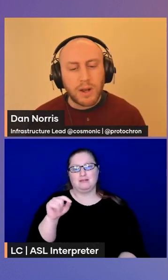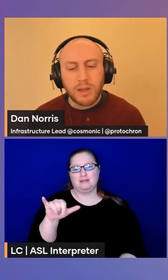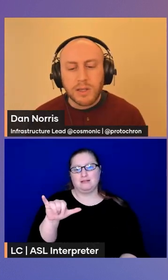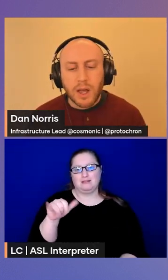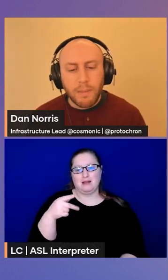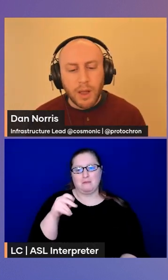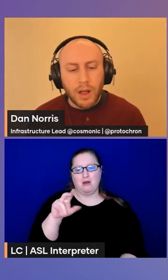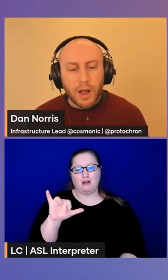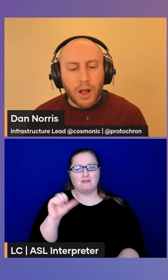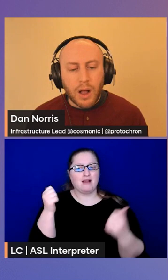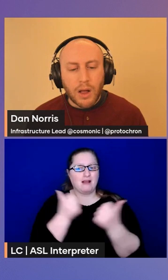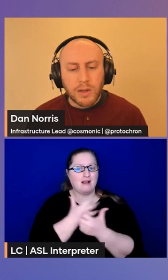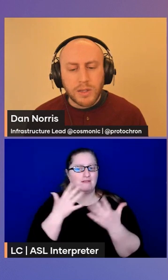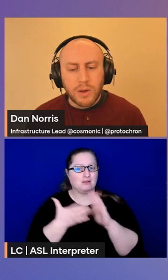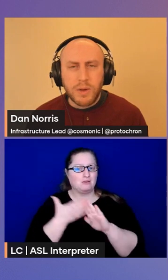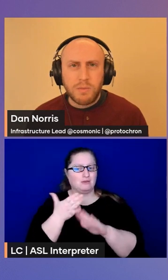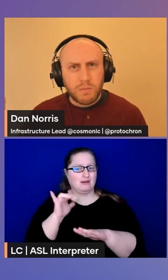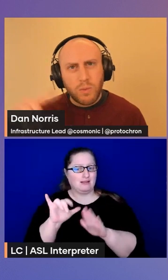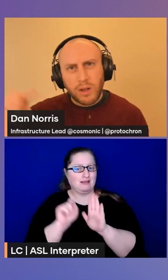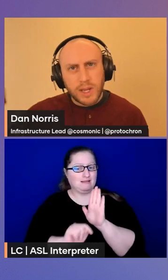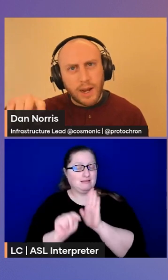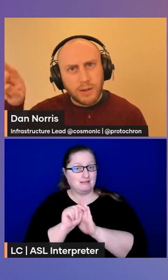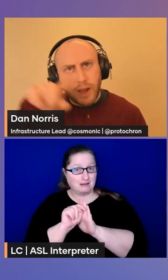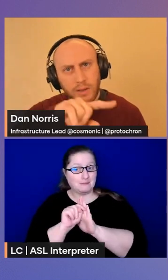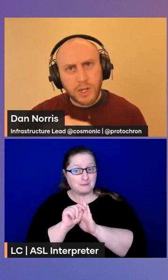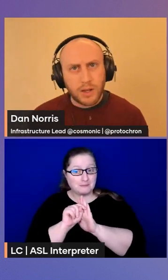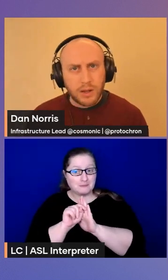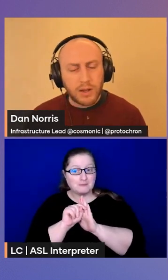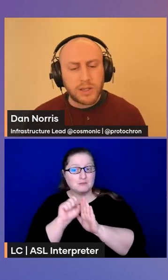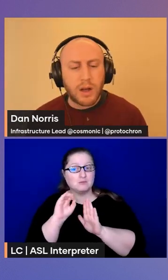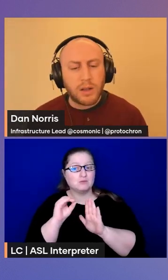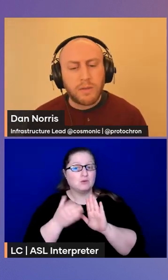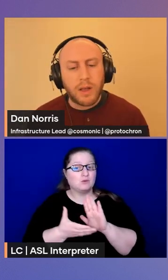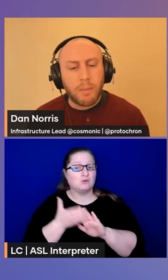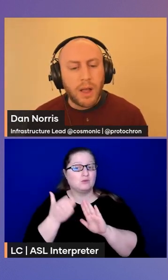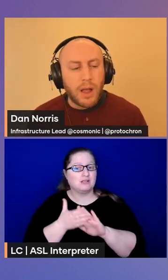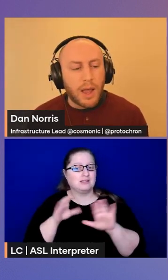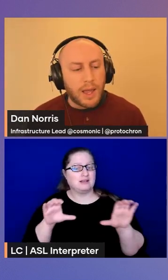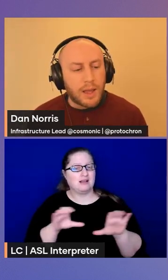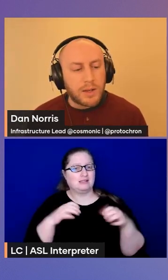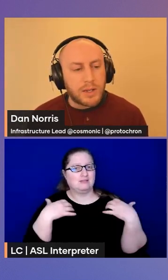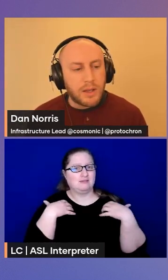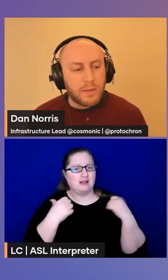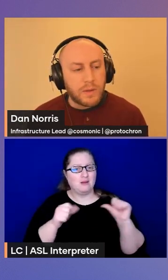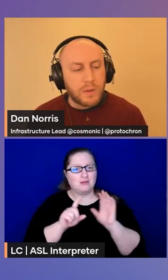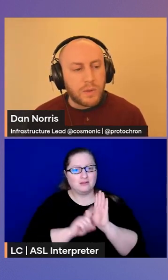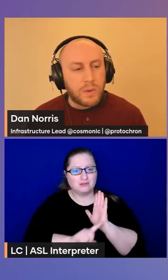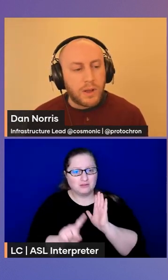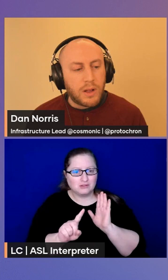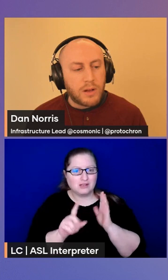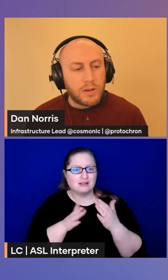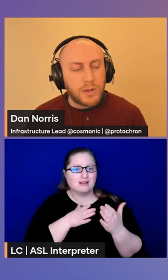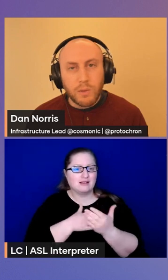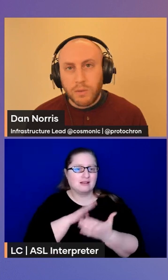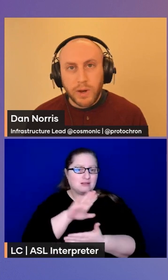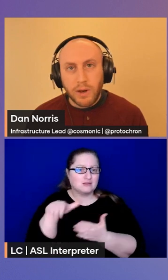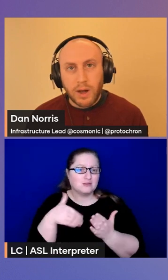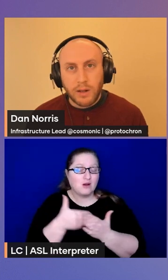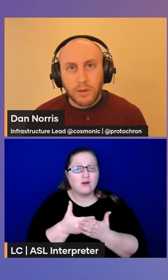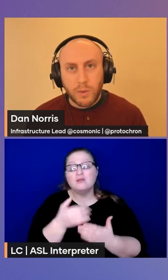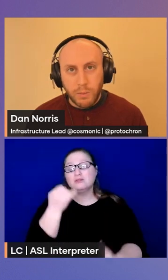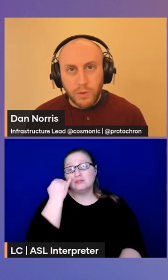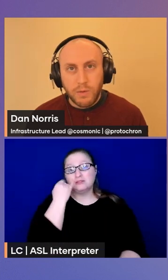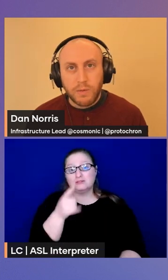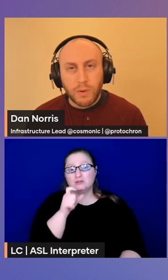running at the time. So it runs active health checking against all of them. And if you don't